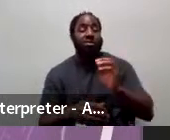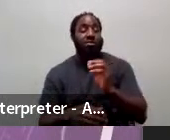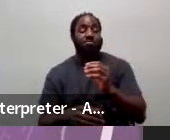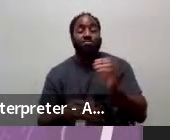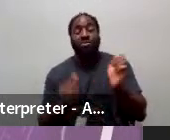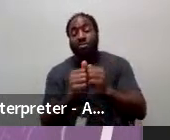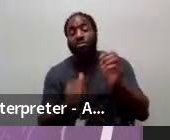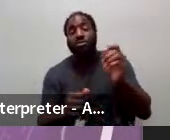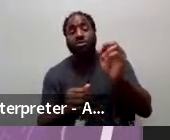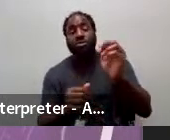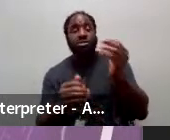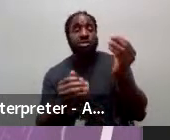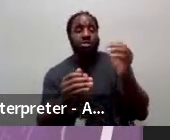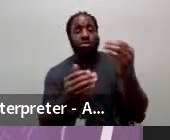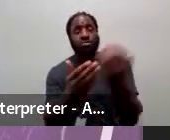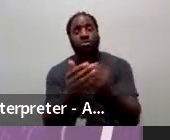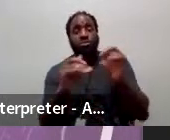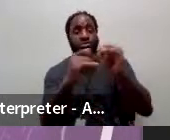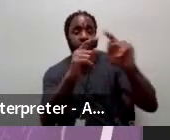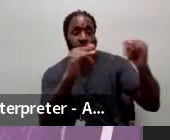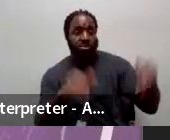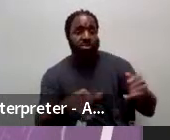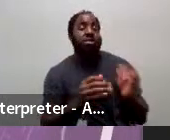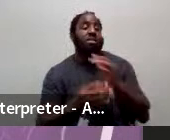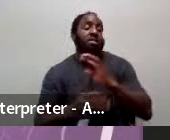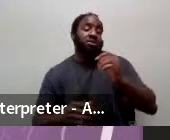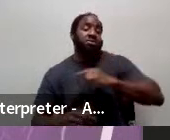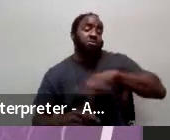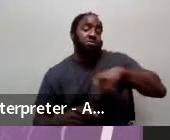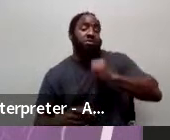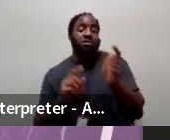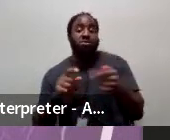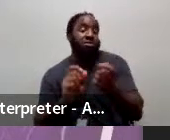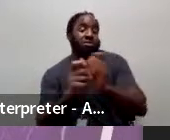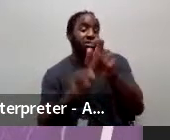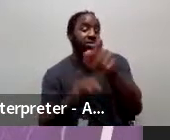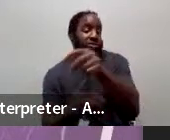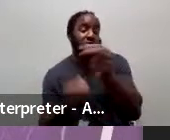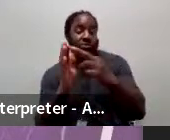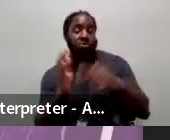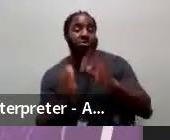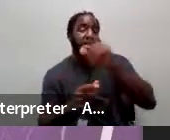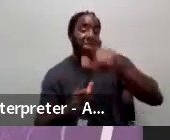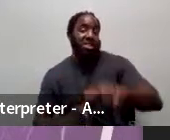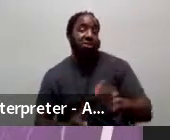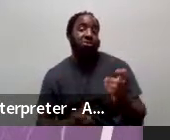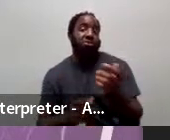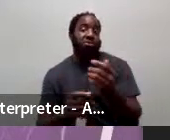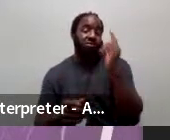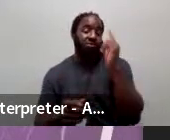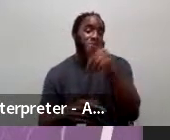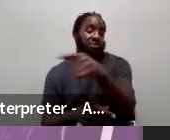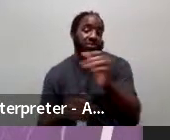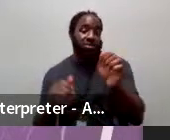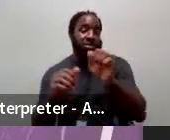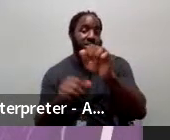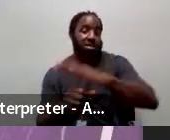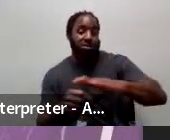to change those rules and lower it for this area. So it would still be the same